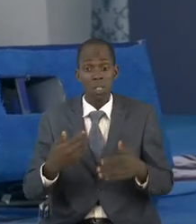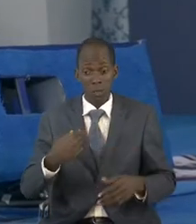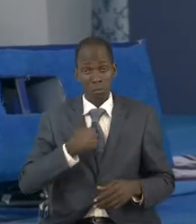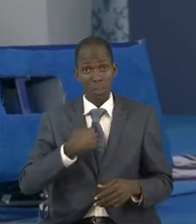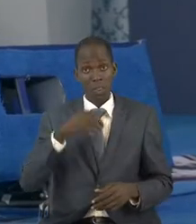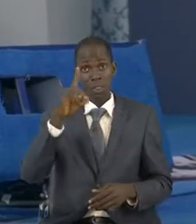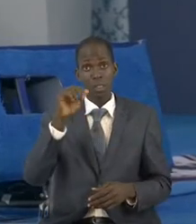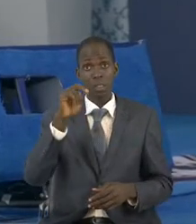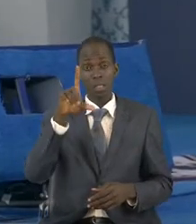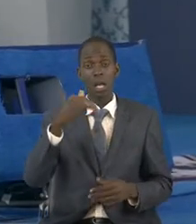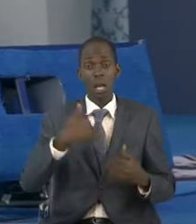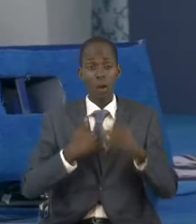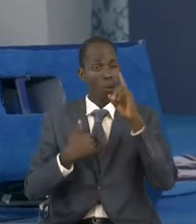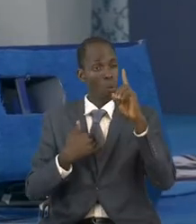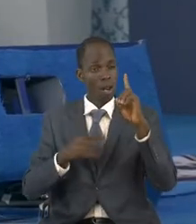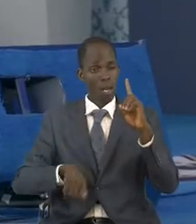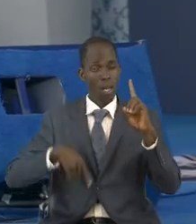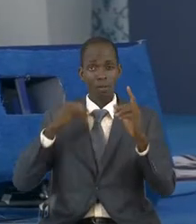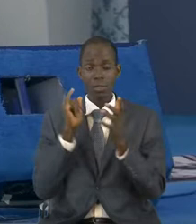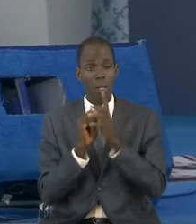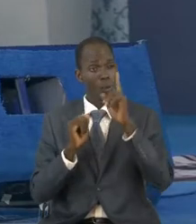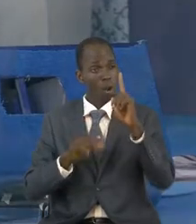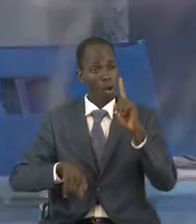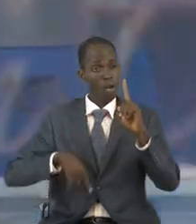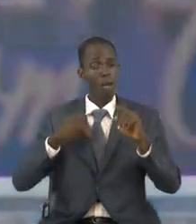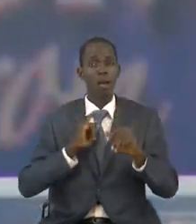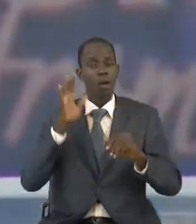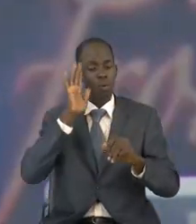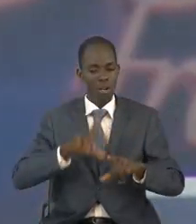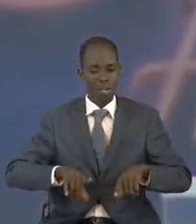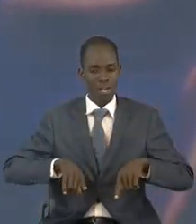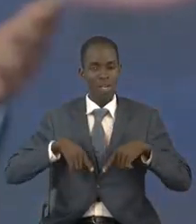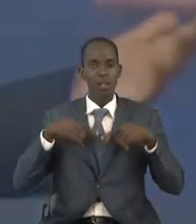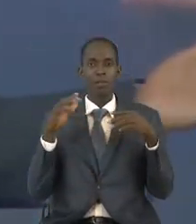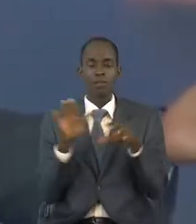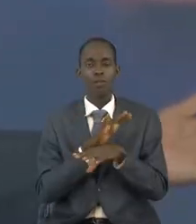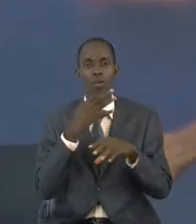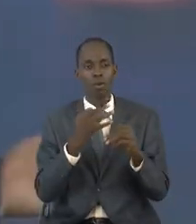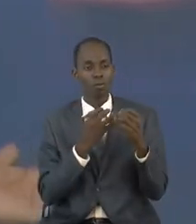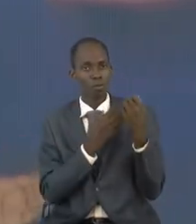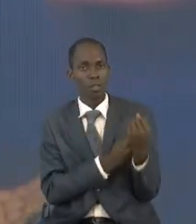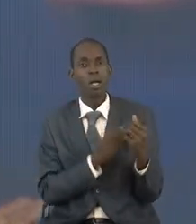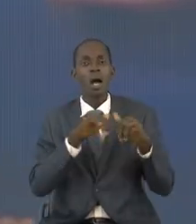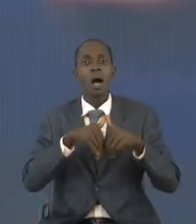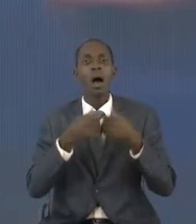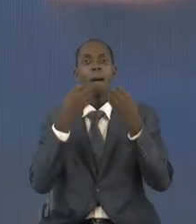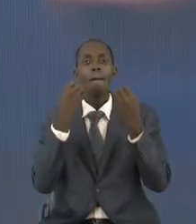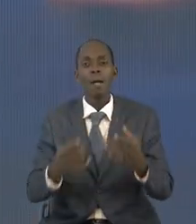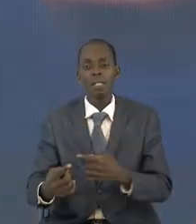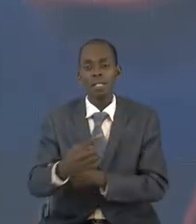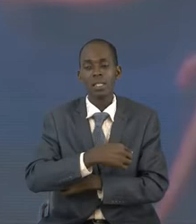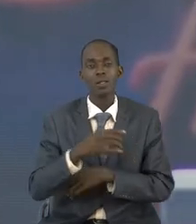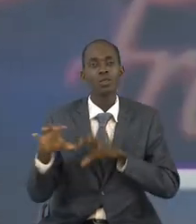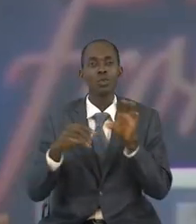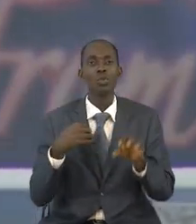and that life I will live courageously. How many days do we have on earth? And if